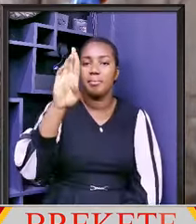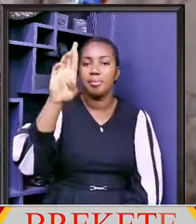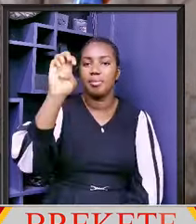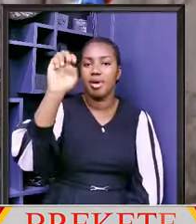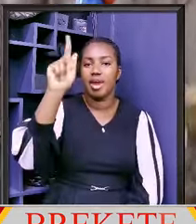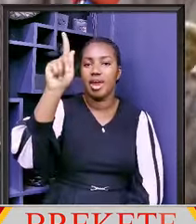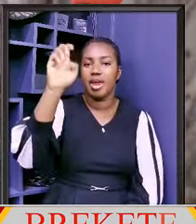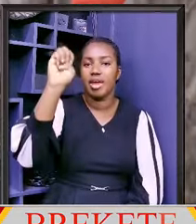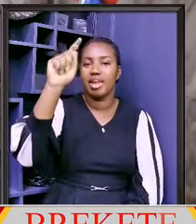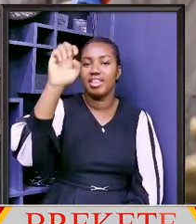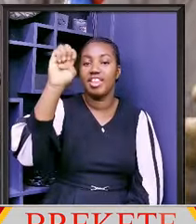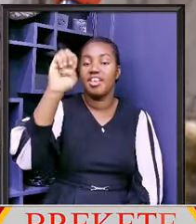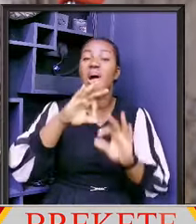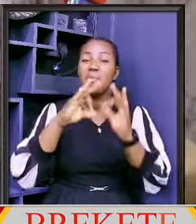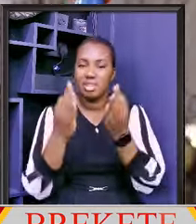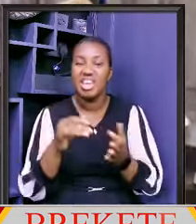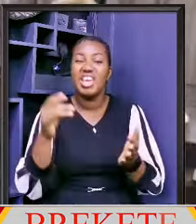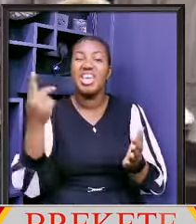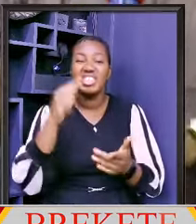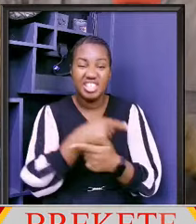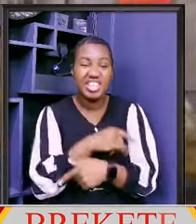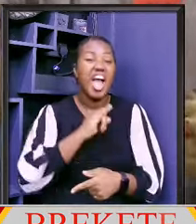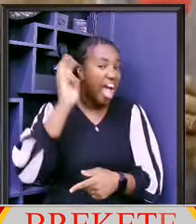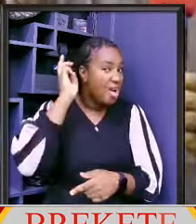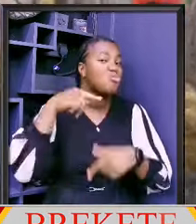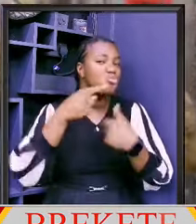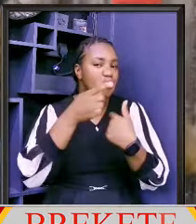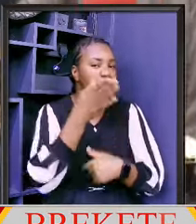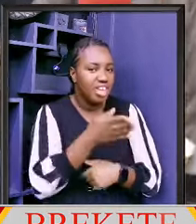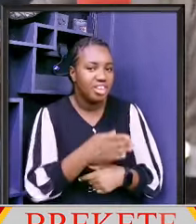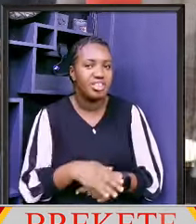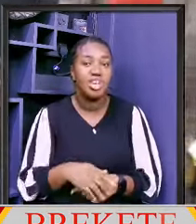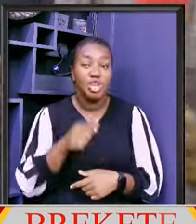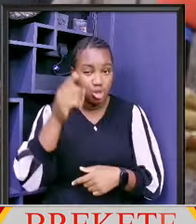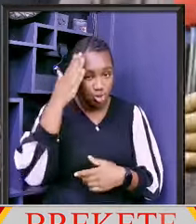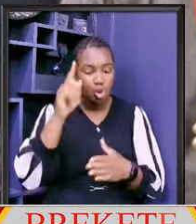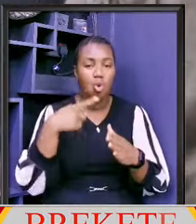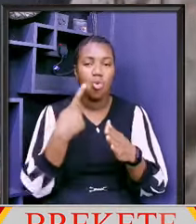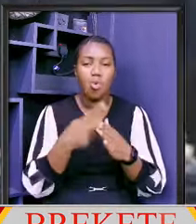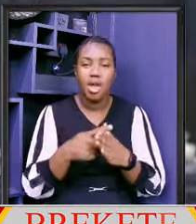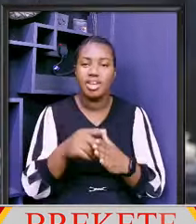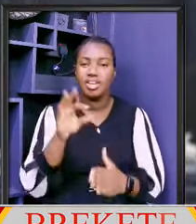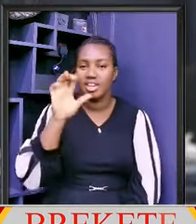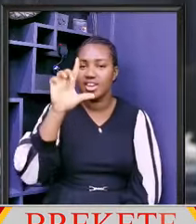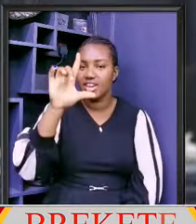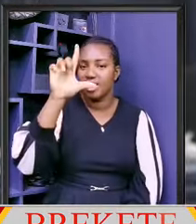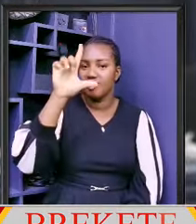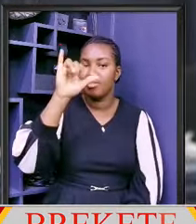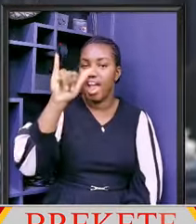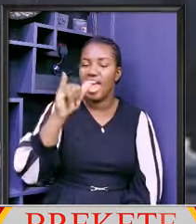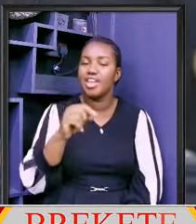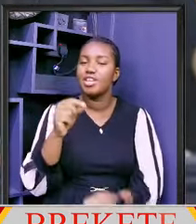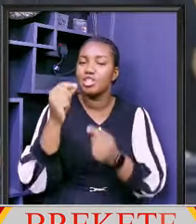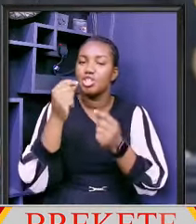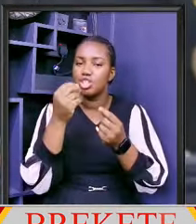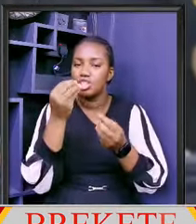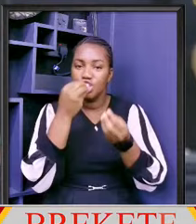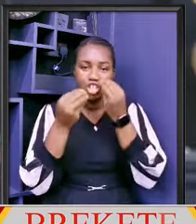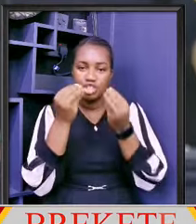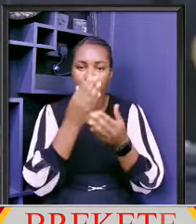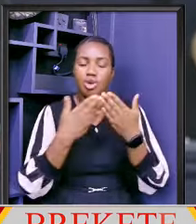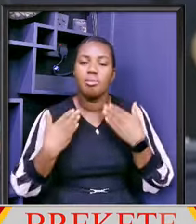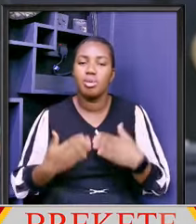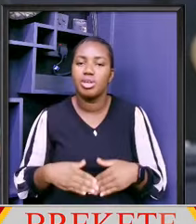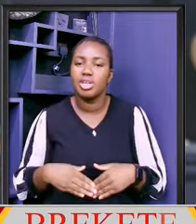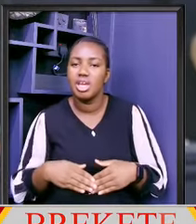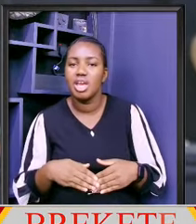there, now that day when I go here, you know say when fly they chop person wound, they know they see. Yeah. Now when you want killer, they say you